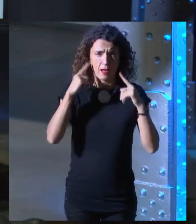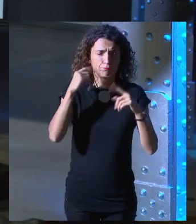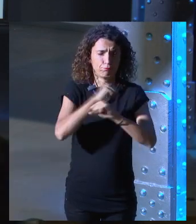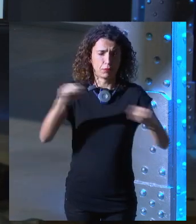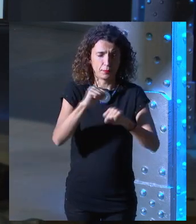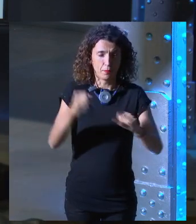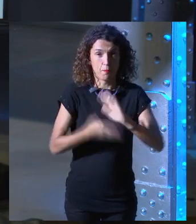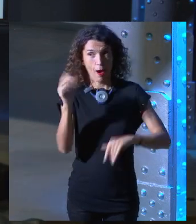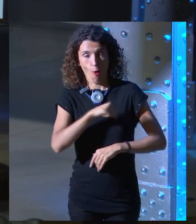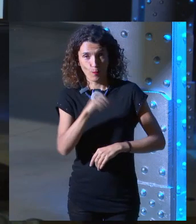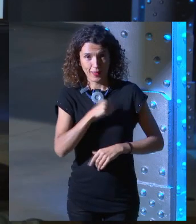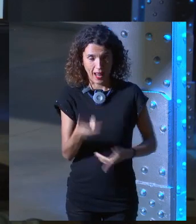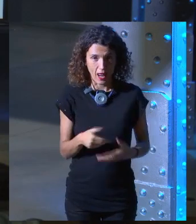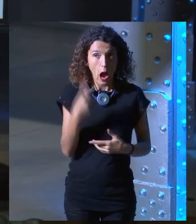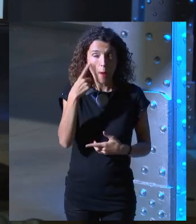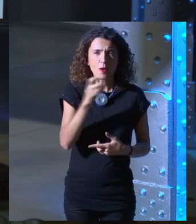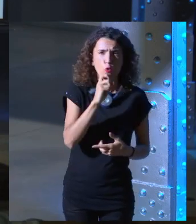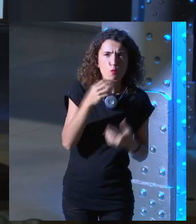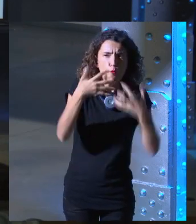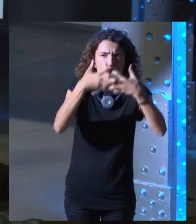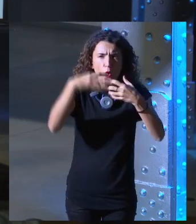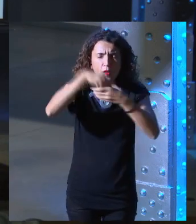switch to main. I want less volume. Let me...